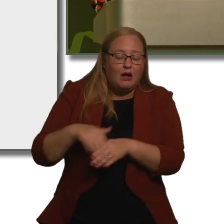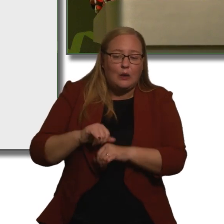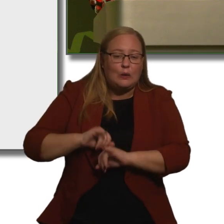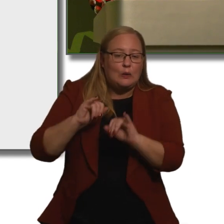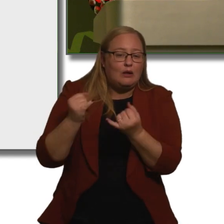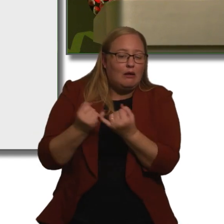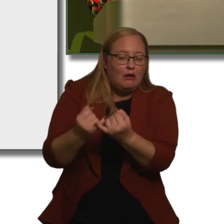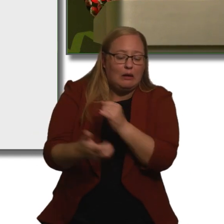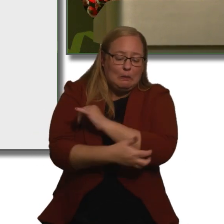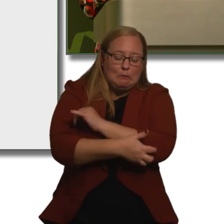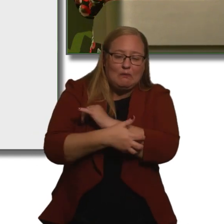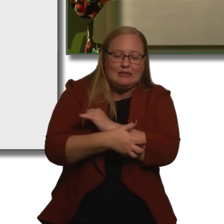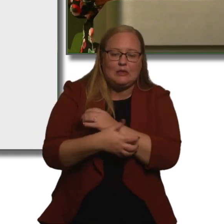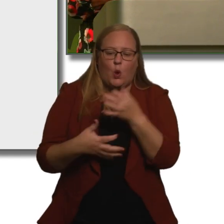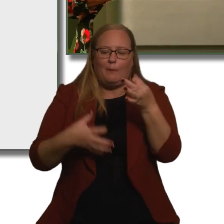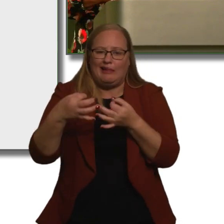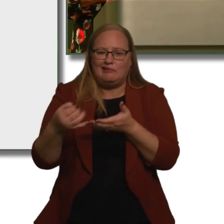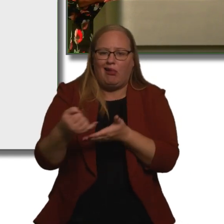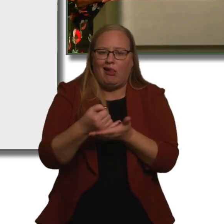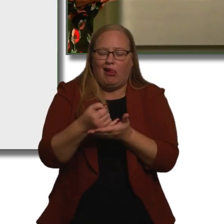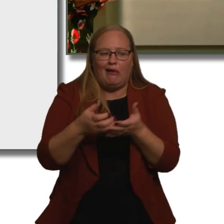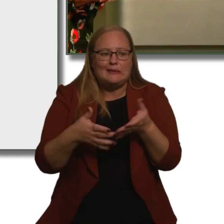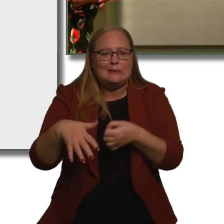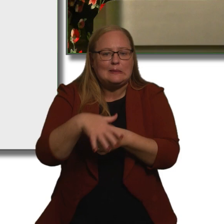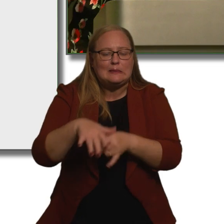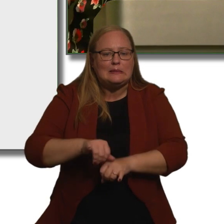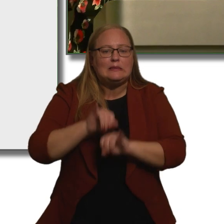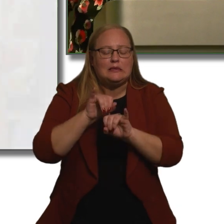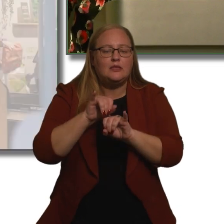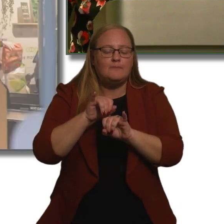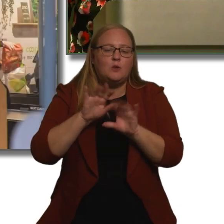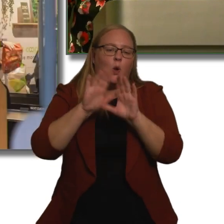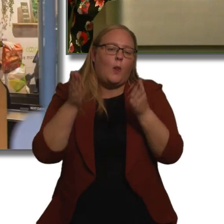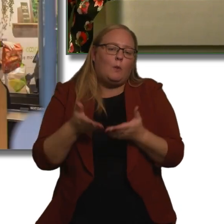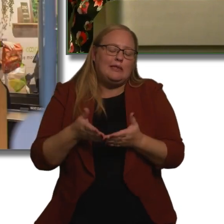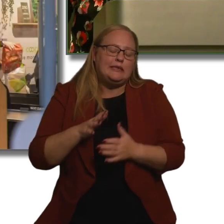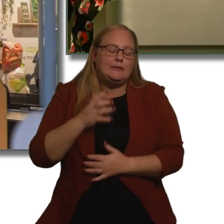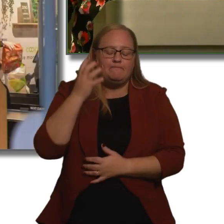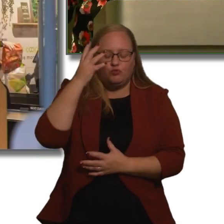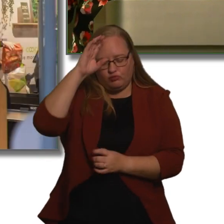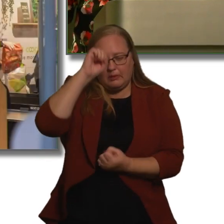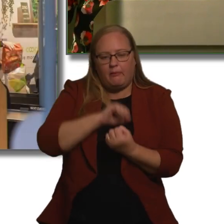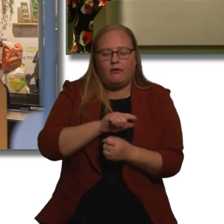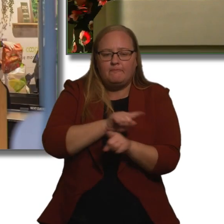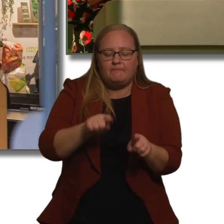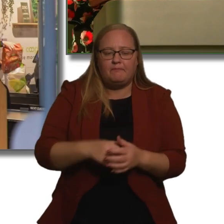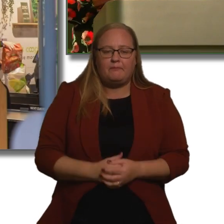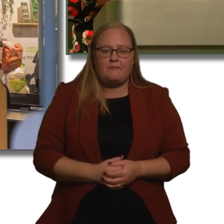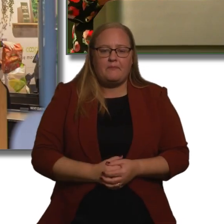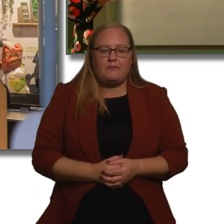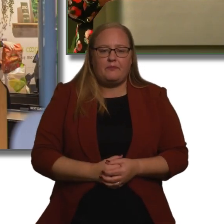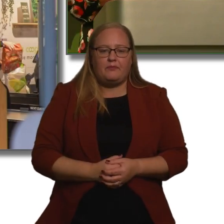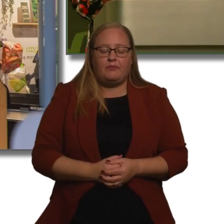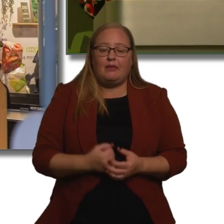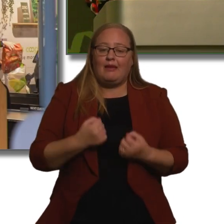political unrest around the world. Now, we are a society owned by you, our members,